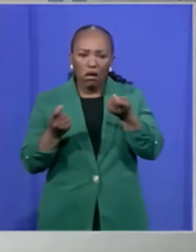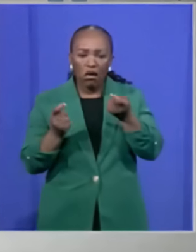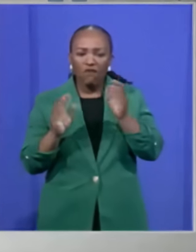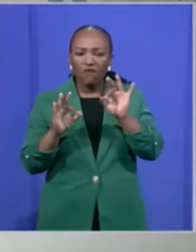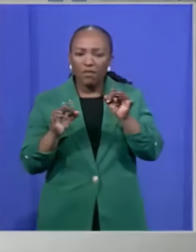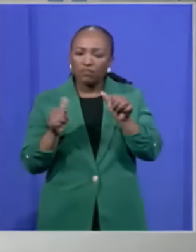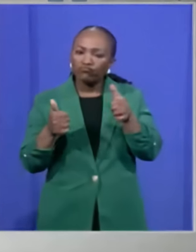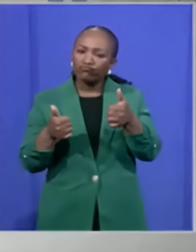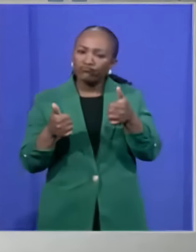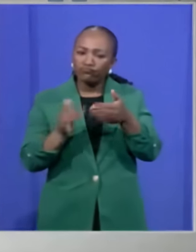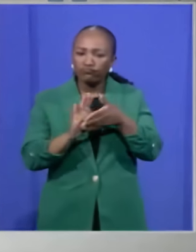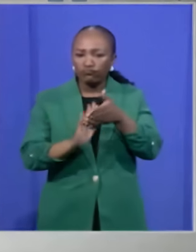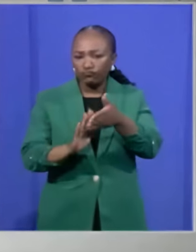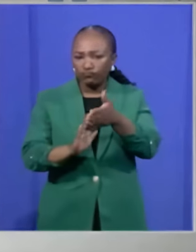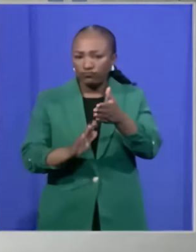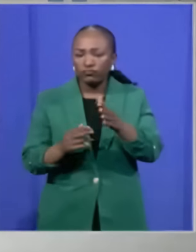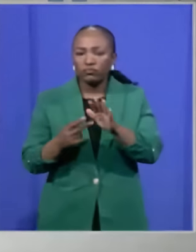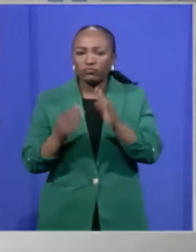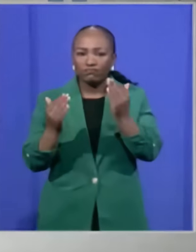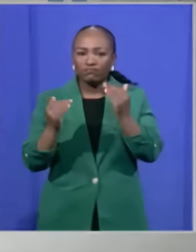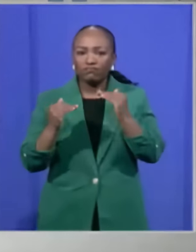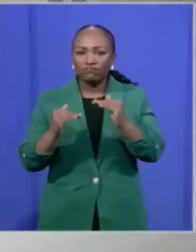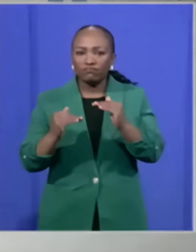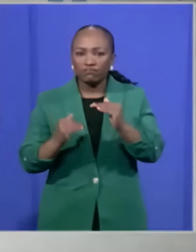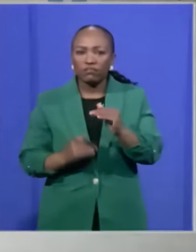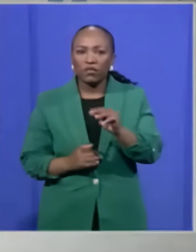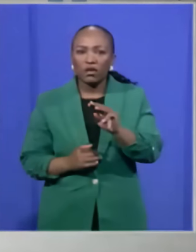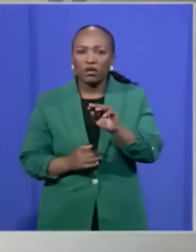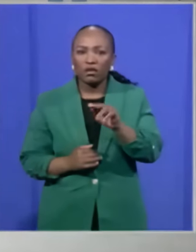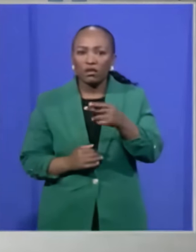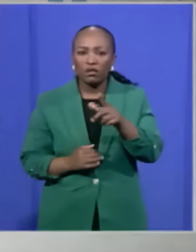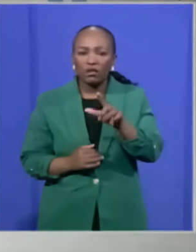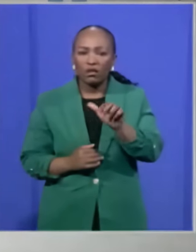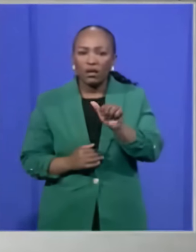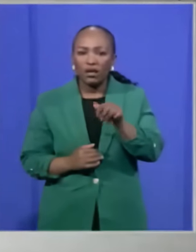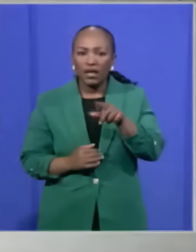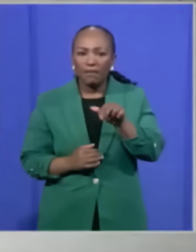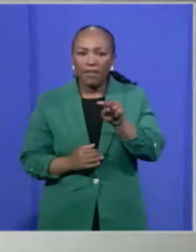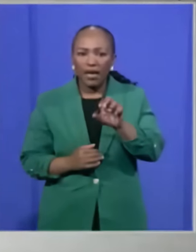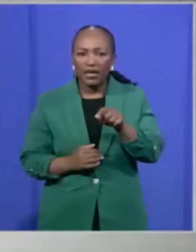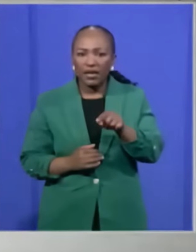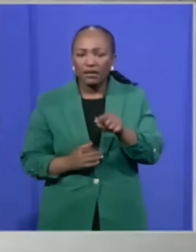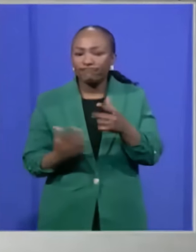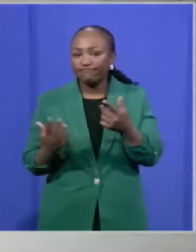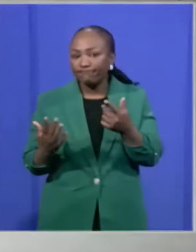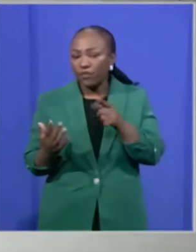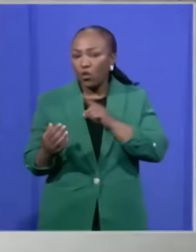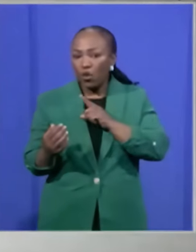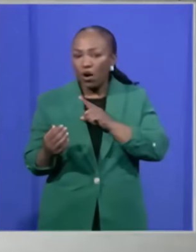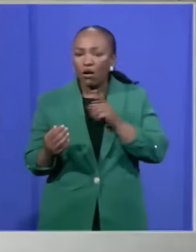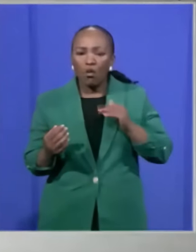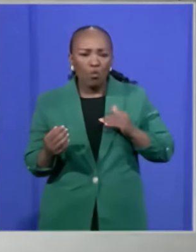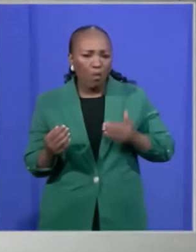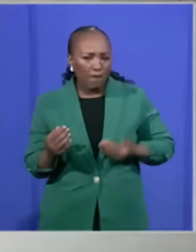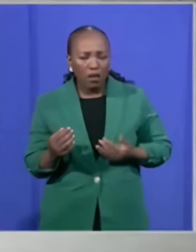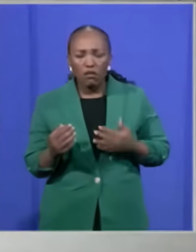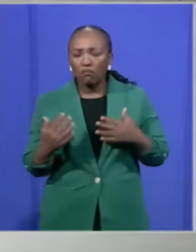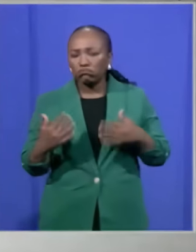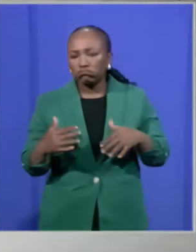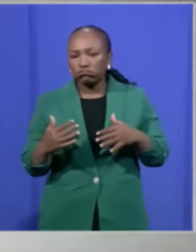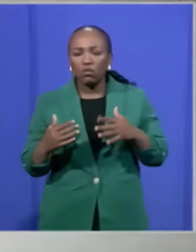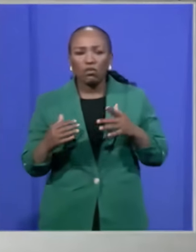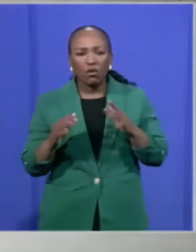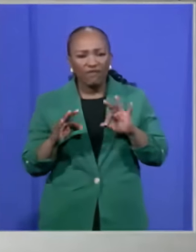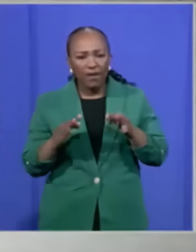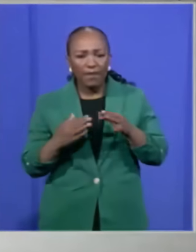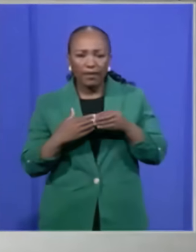matle. Mogele Hlapane o re moifo lebaka le leng fela ke hobane bomme ba tshwara thipa ka bohaleng ha ba fumane monyetla